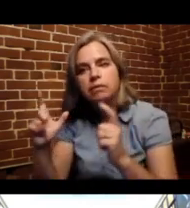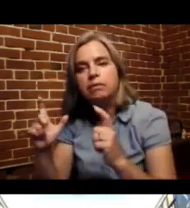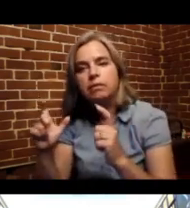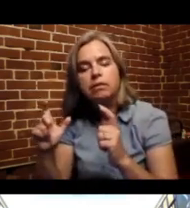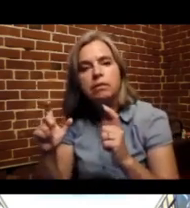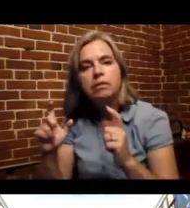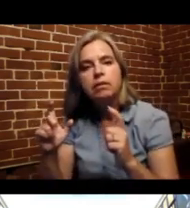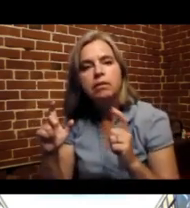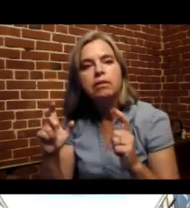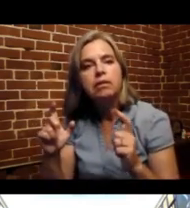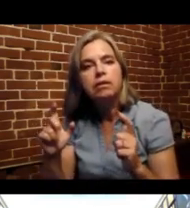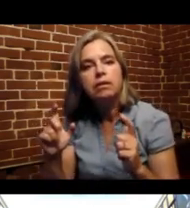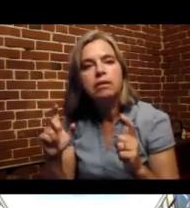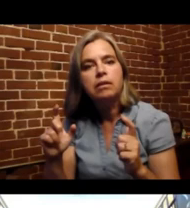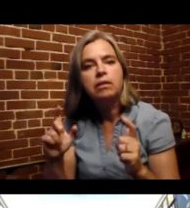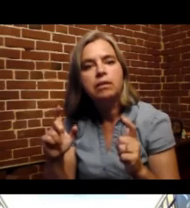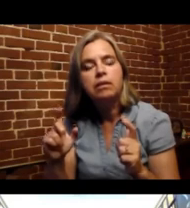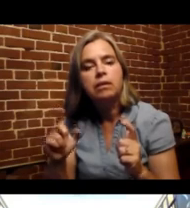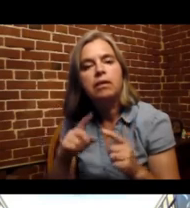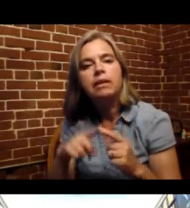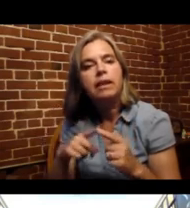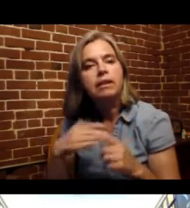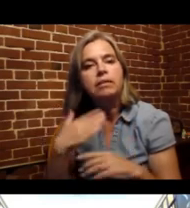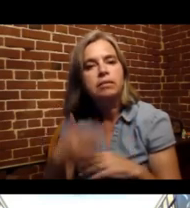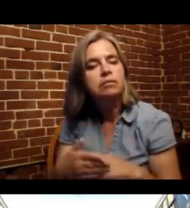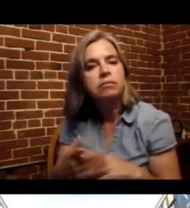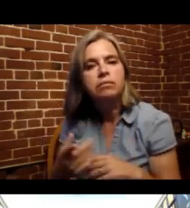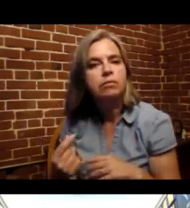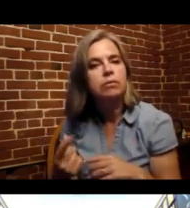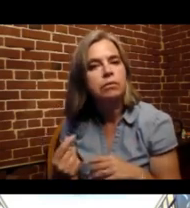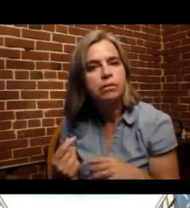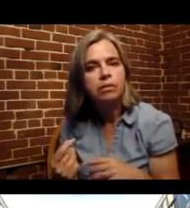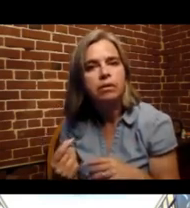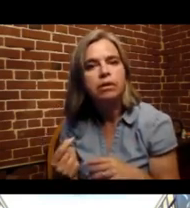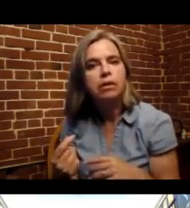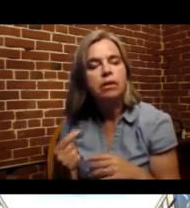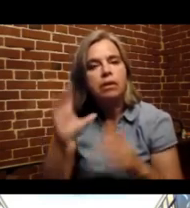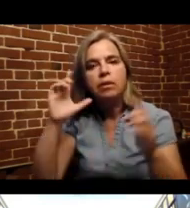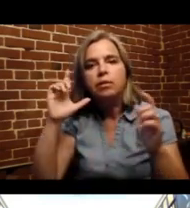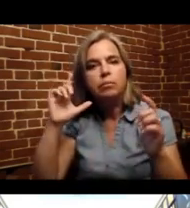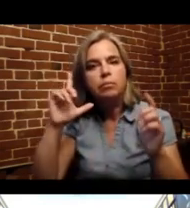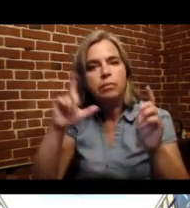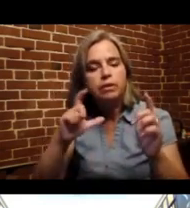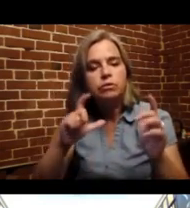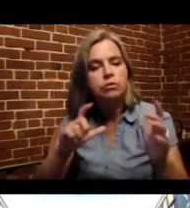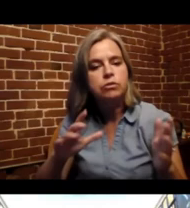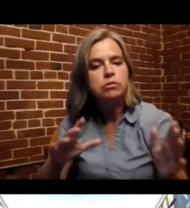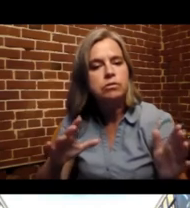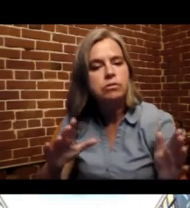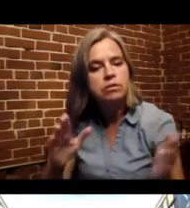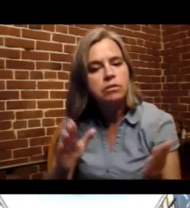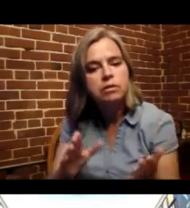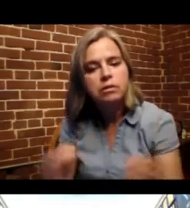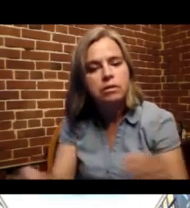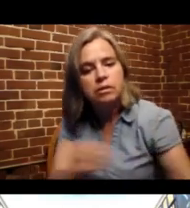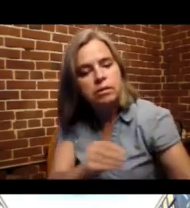kind of the next step to sort through those photographs and make sure